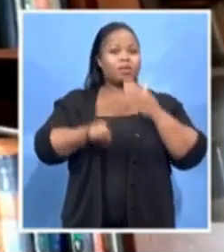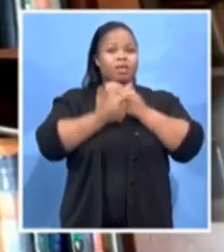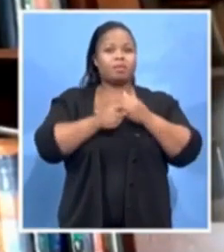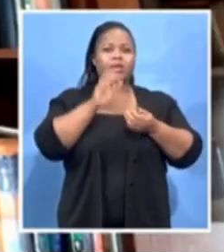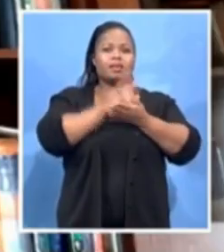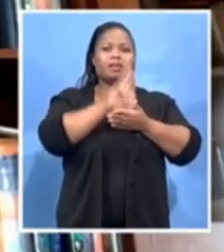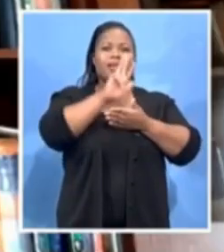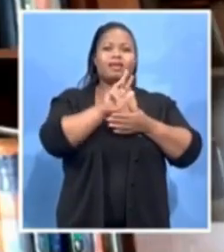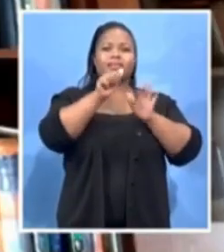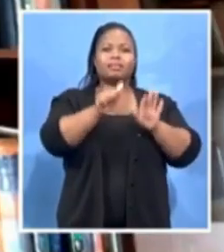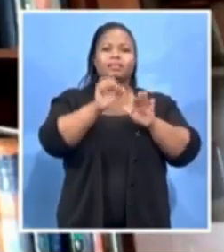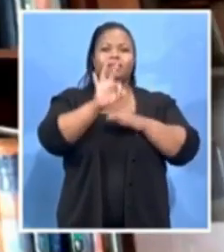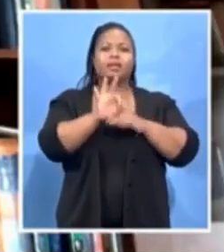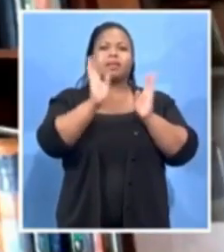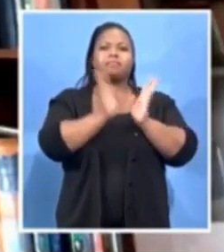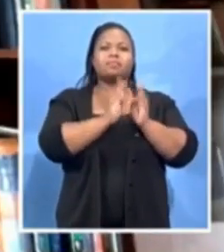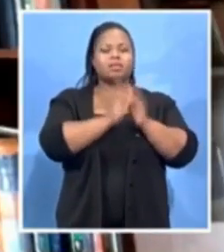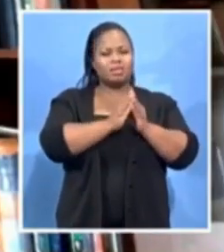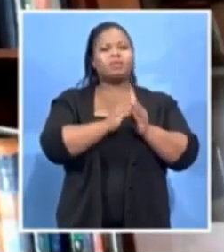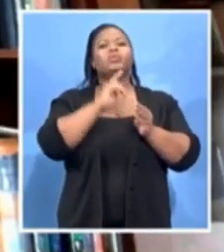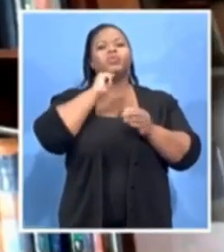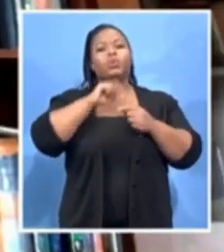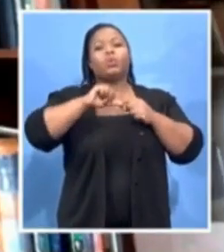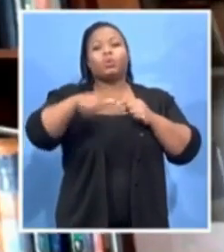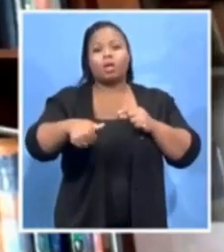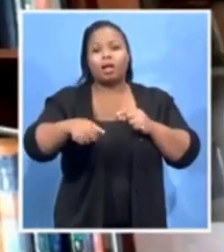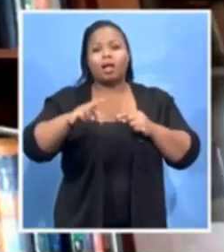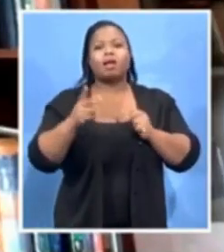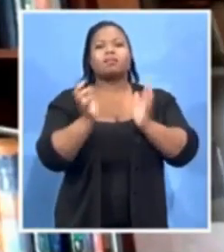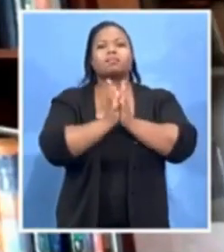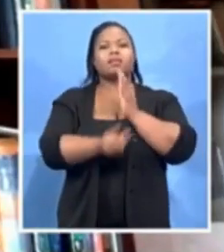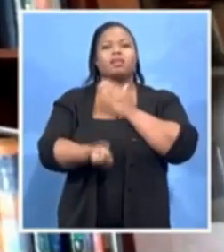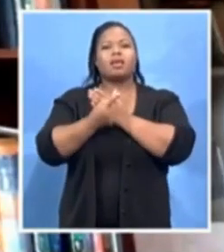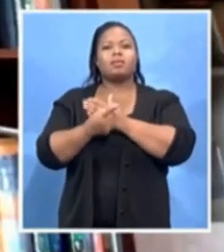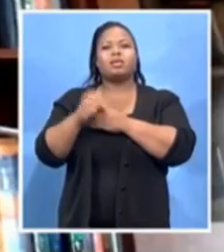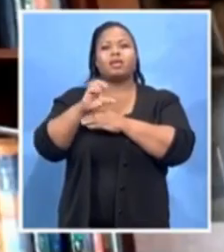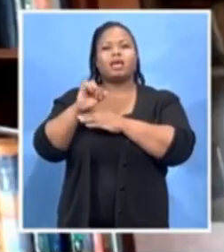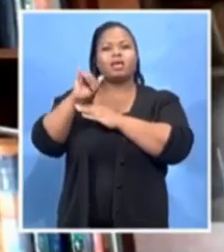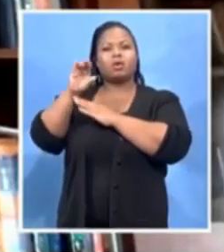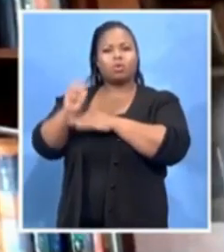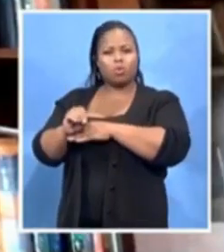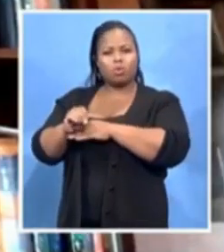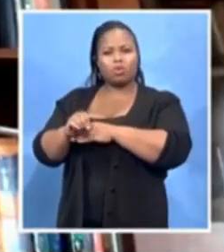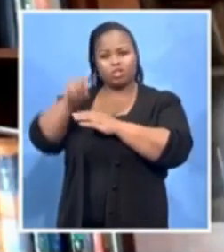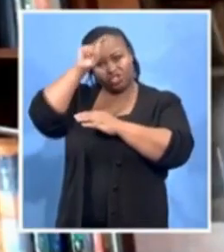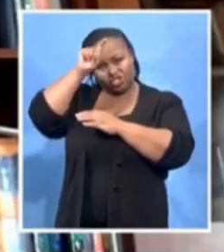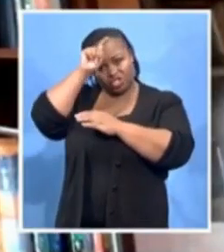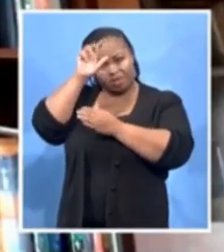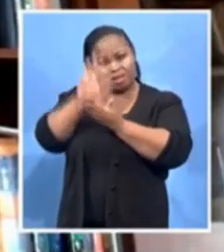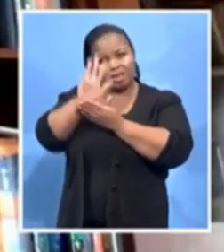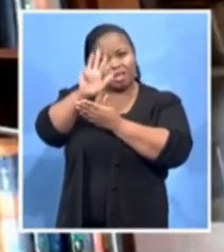yet another meeting in Cairo in 1964. And when we are holding the Cairo meeting